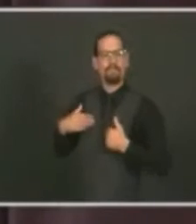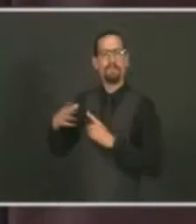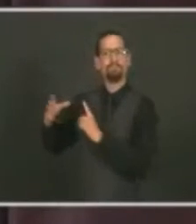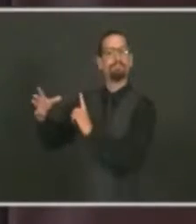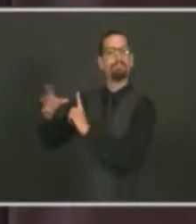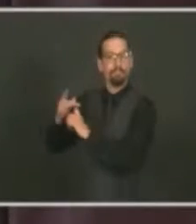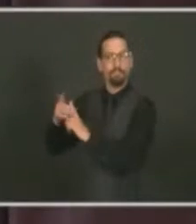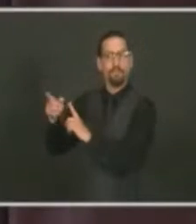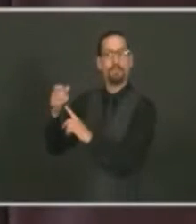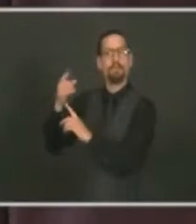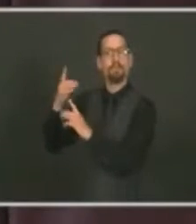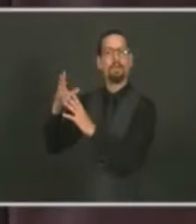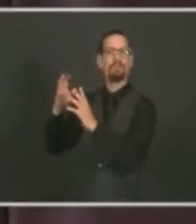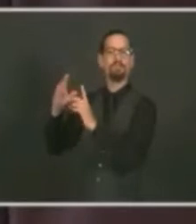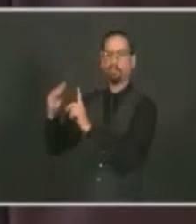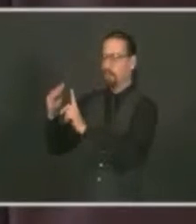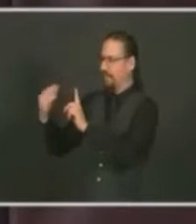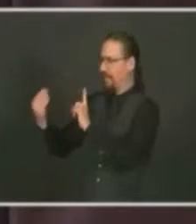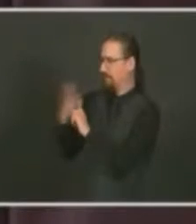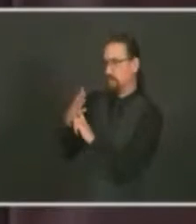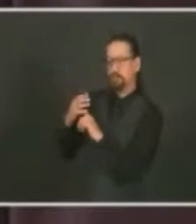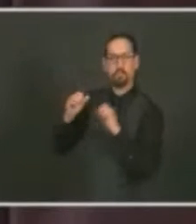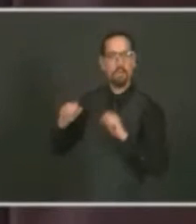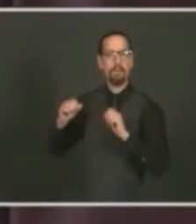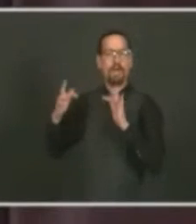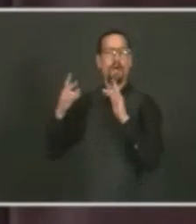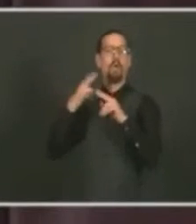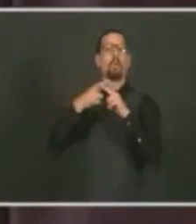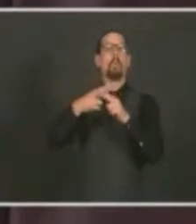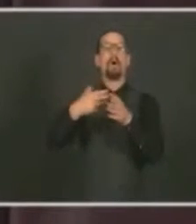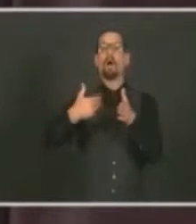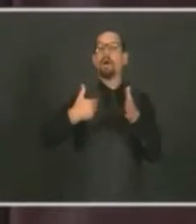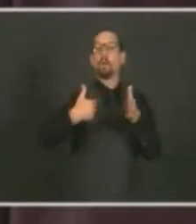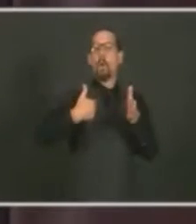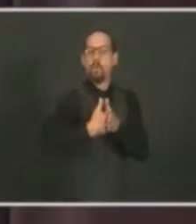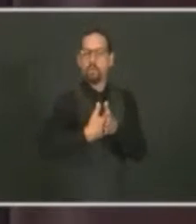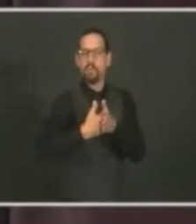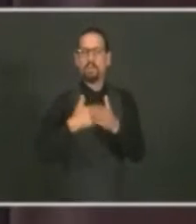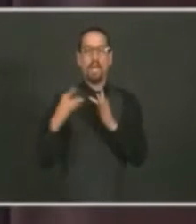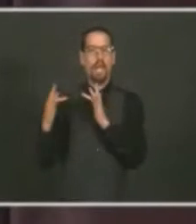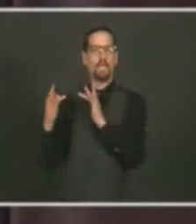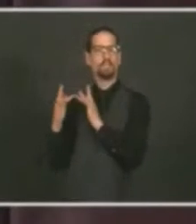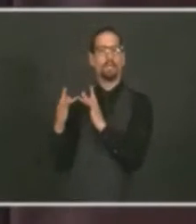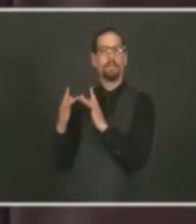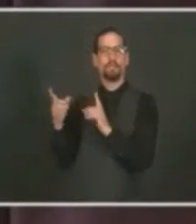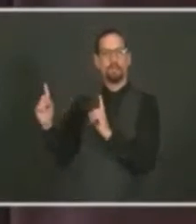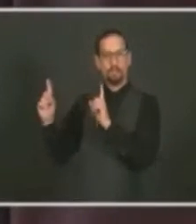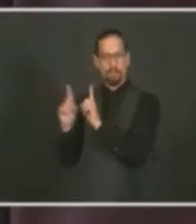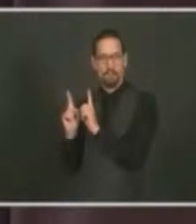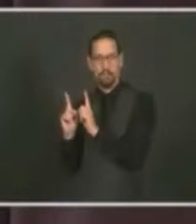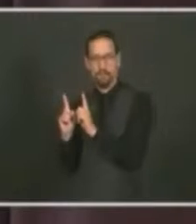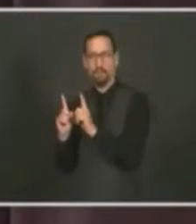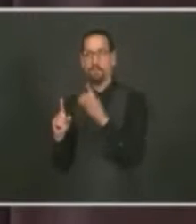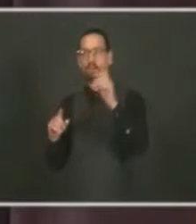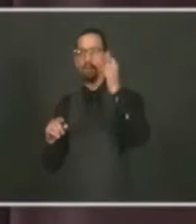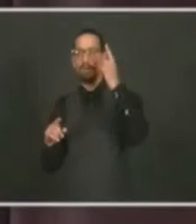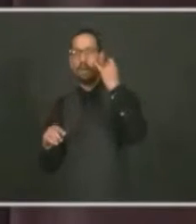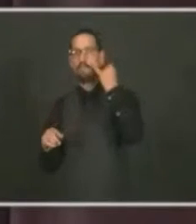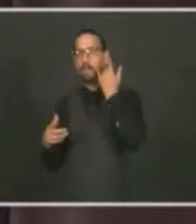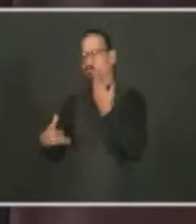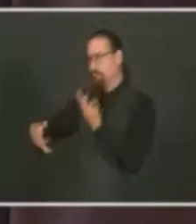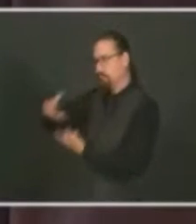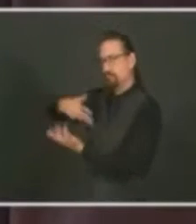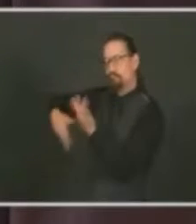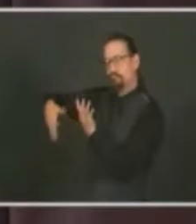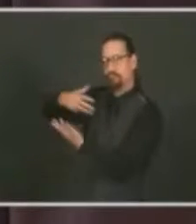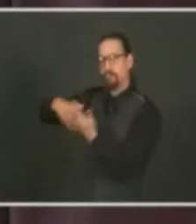contact is if you've been someone who's positive within 6 feet of them for more than 15 minutes. To